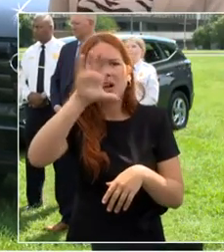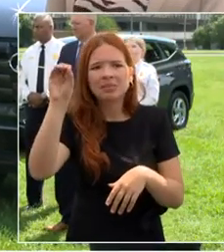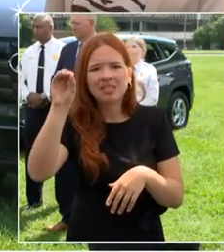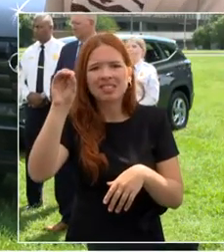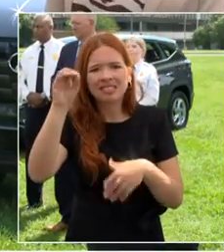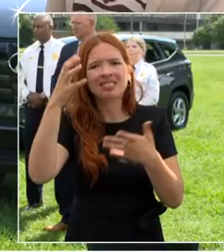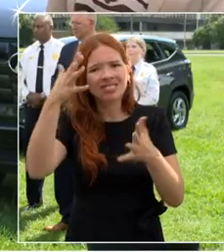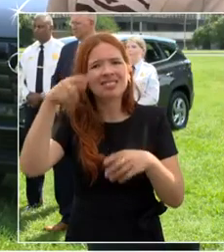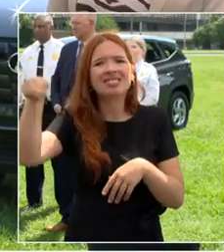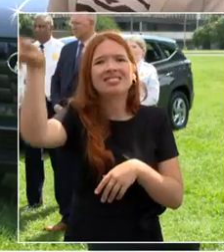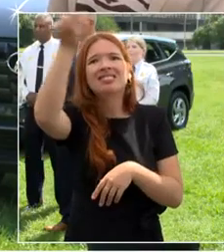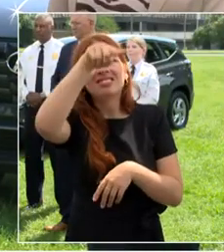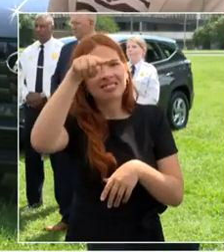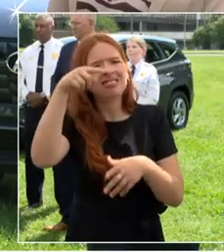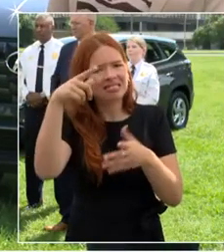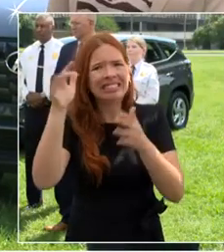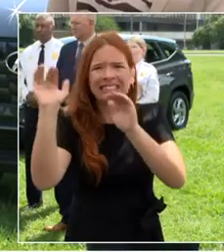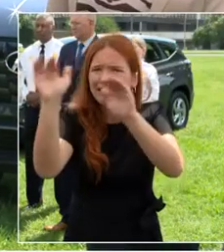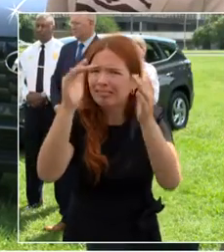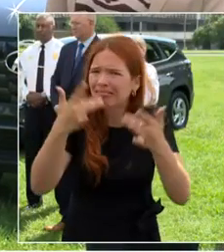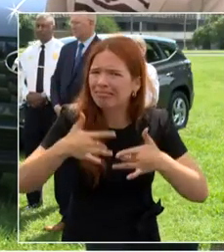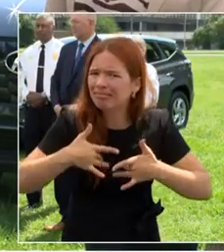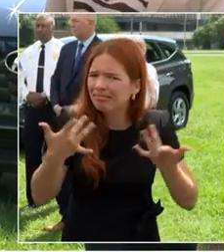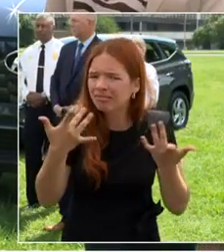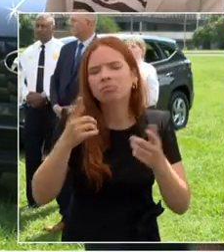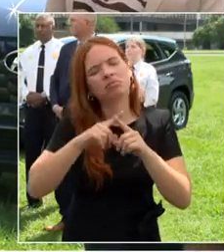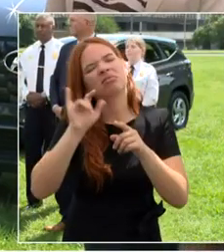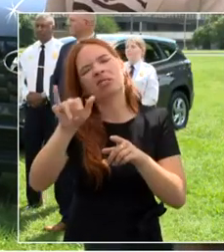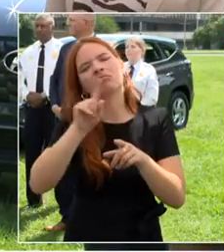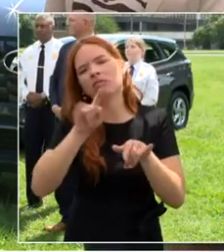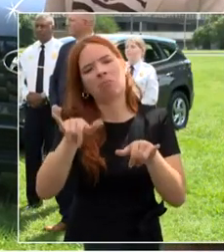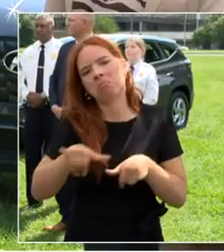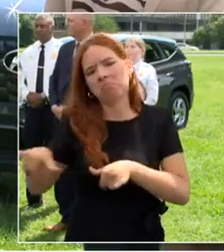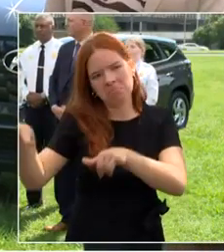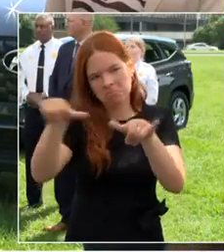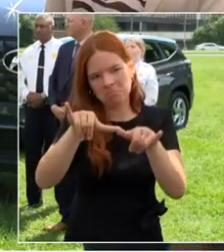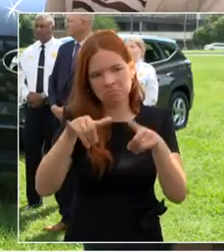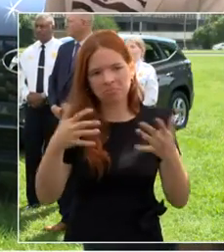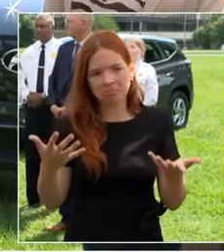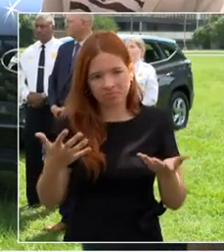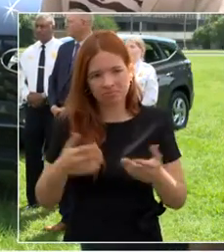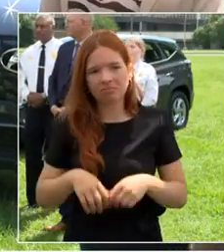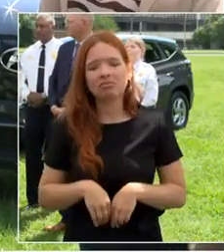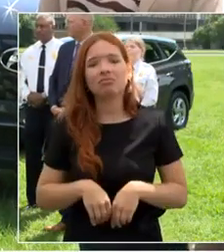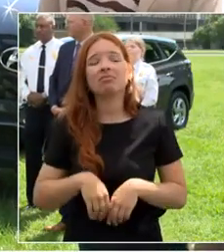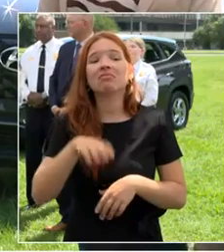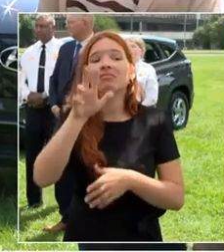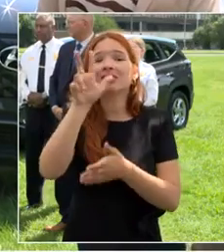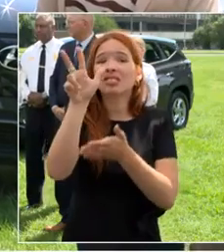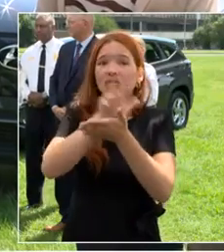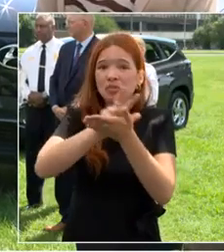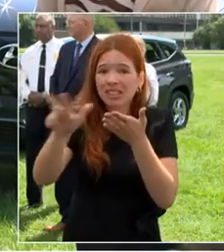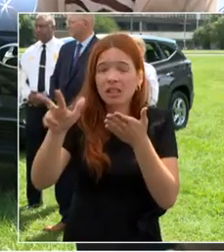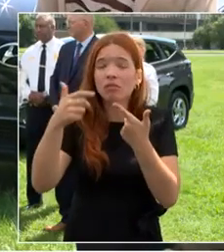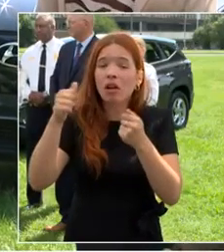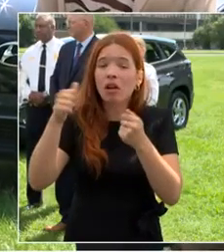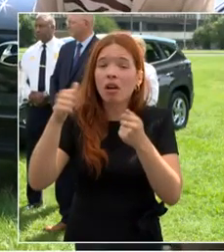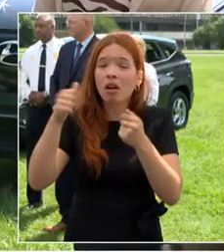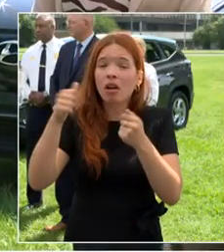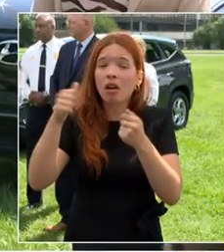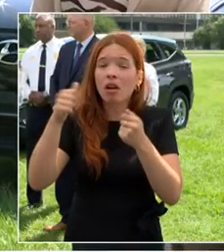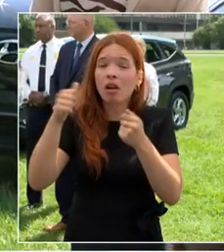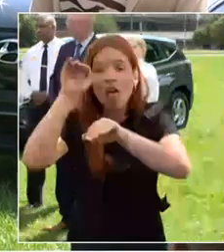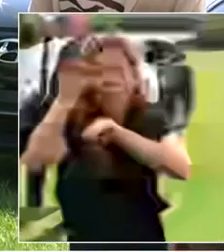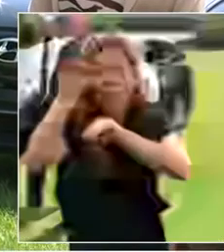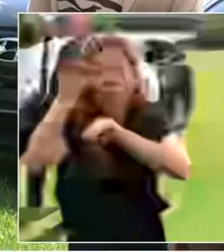3 weeks for all the dust to settle, which can be a huge financial burden for other families who have experienced what we did in June. This is why